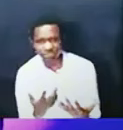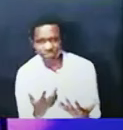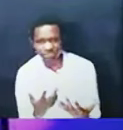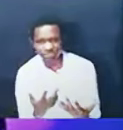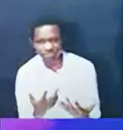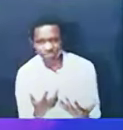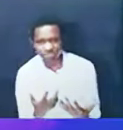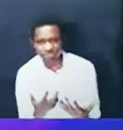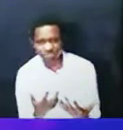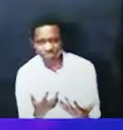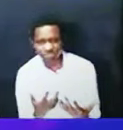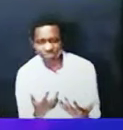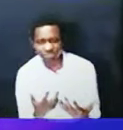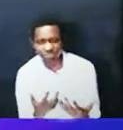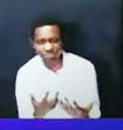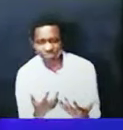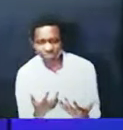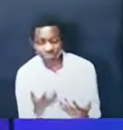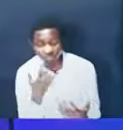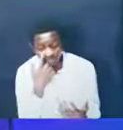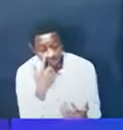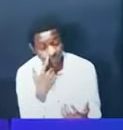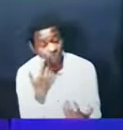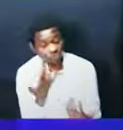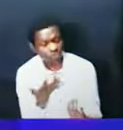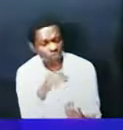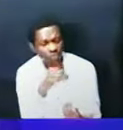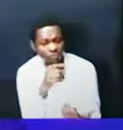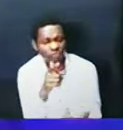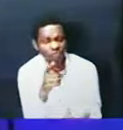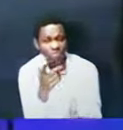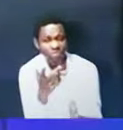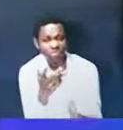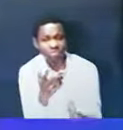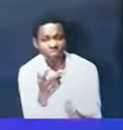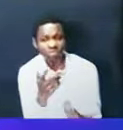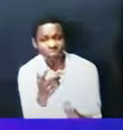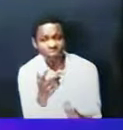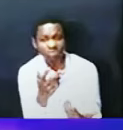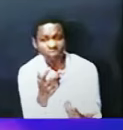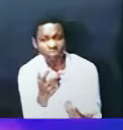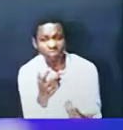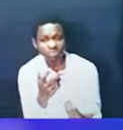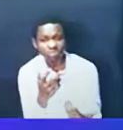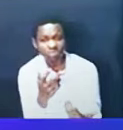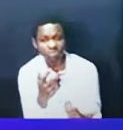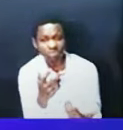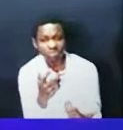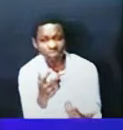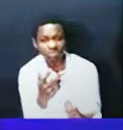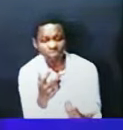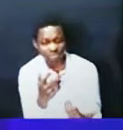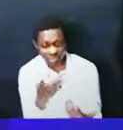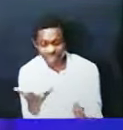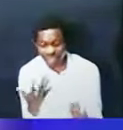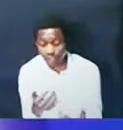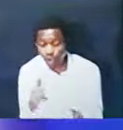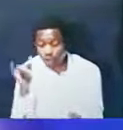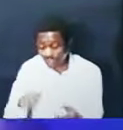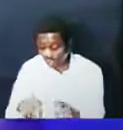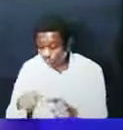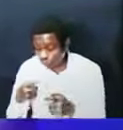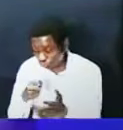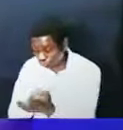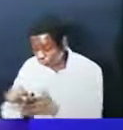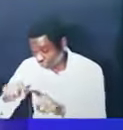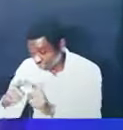was Jews who have lived in this nation, and now they cannot even speak or understand the Hebrew or the